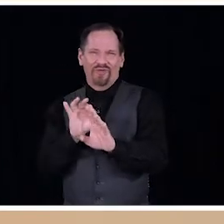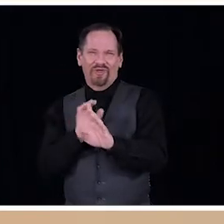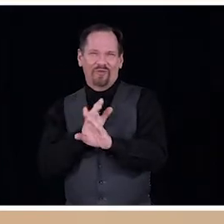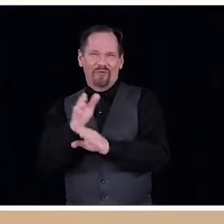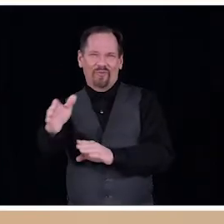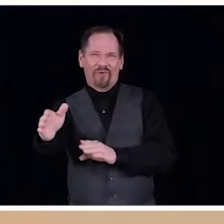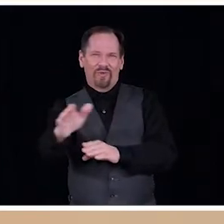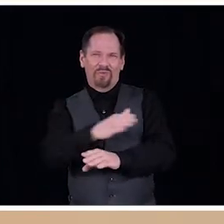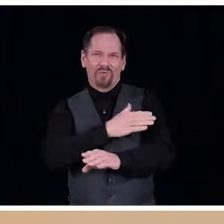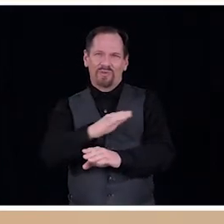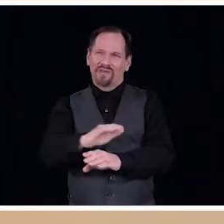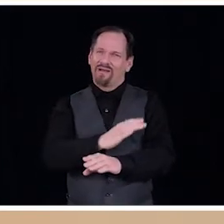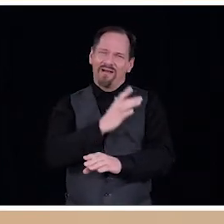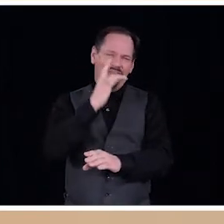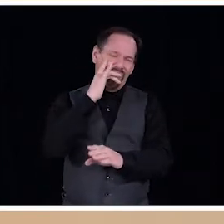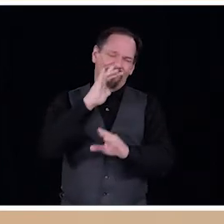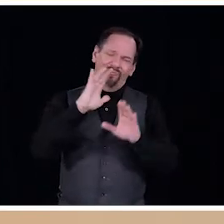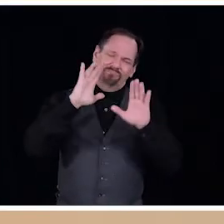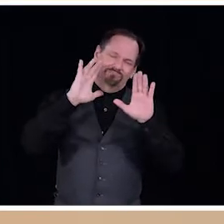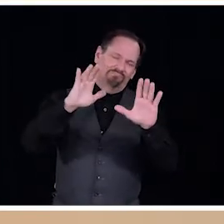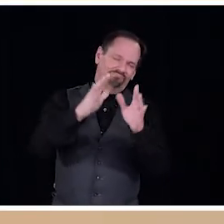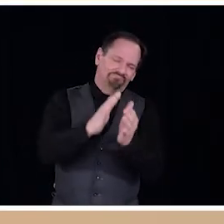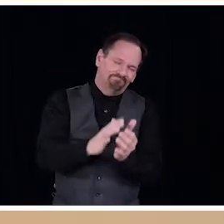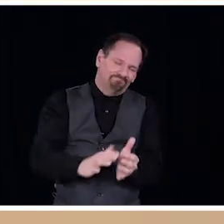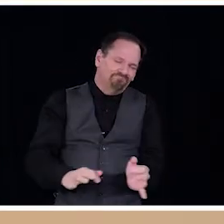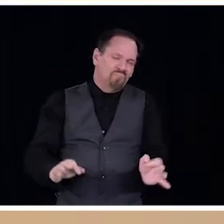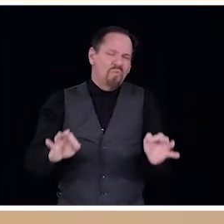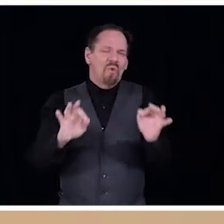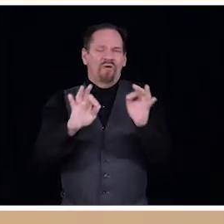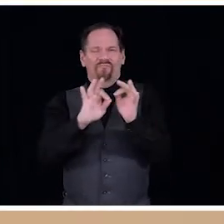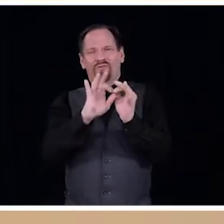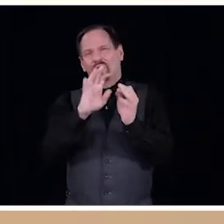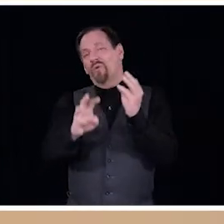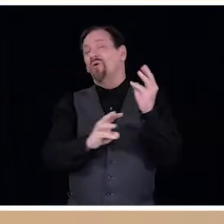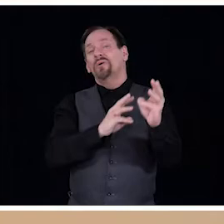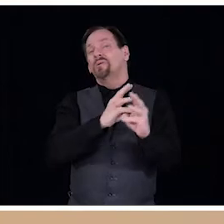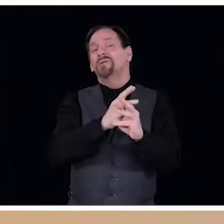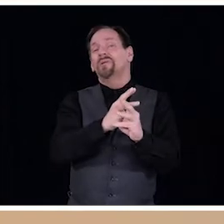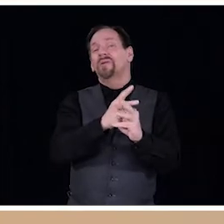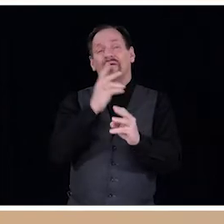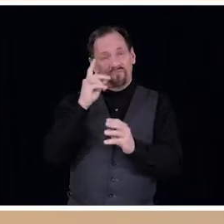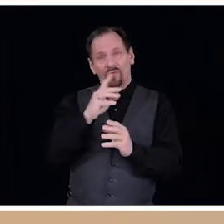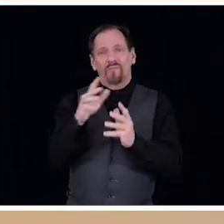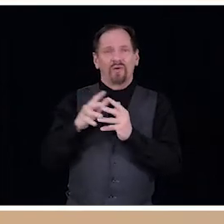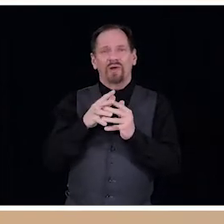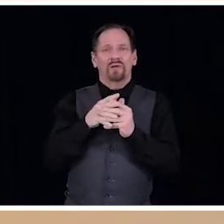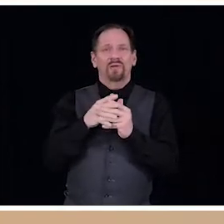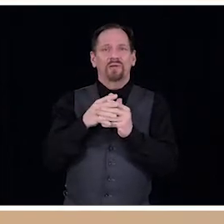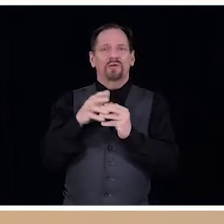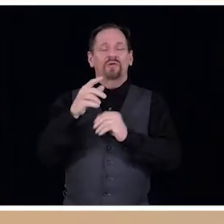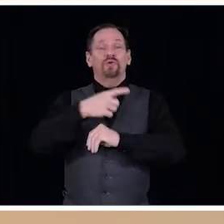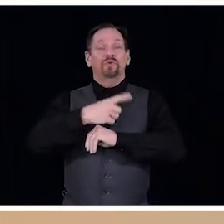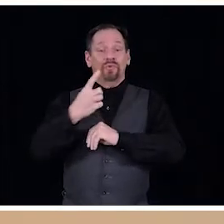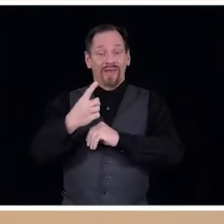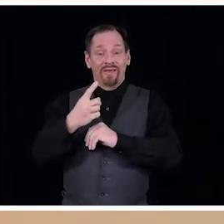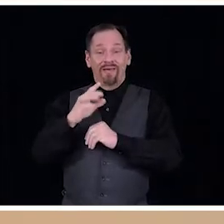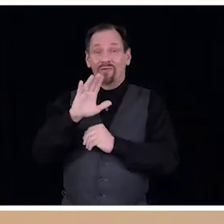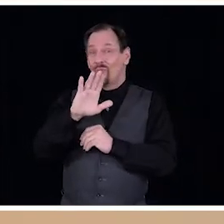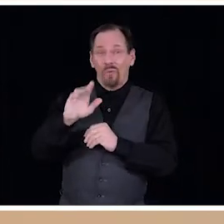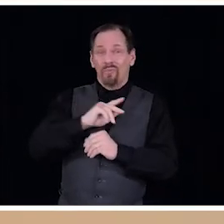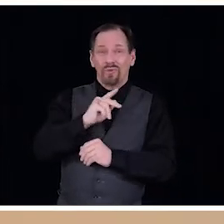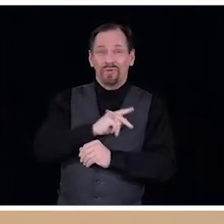as indispensable to the world and to America. Today is a day for you to set your personal